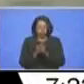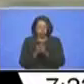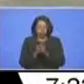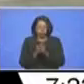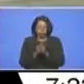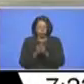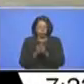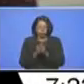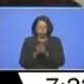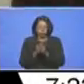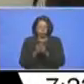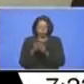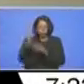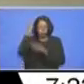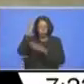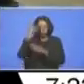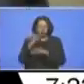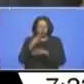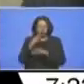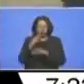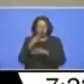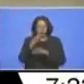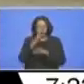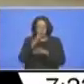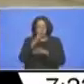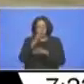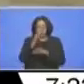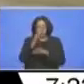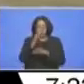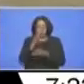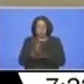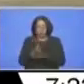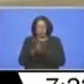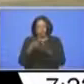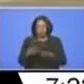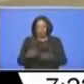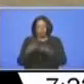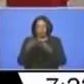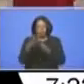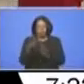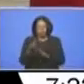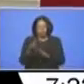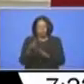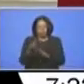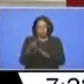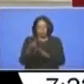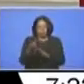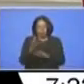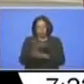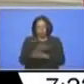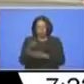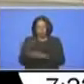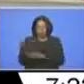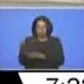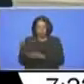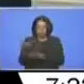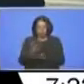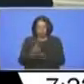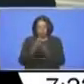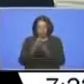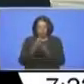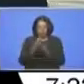The Washington Redskins also helping out early in the week, donating over 5,000 pounds of supplies, highlighting their longstanding relationship with